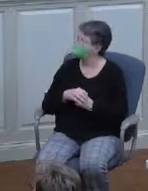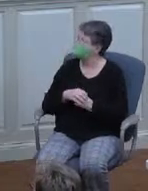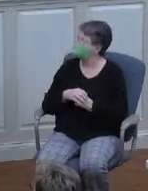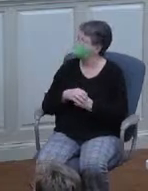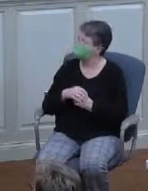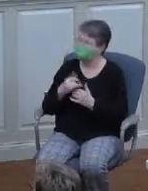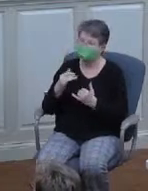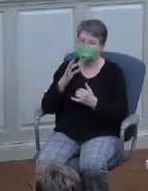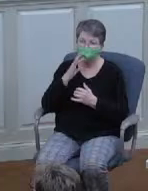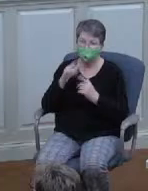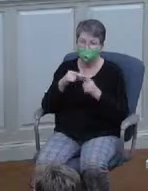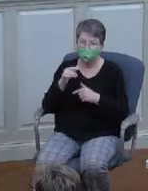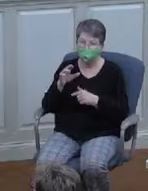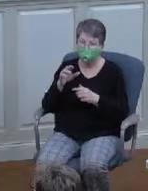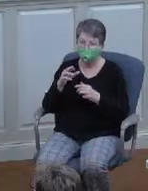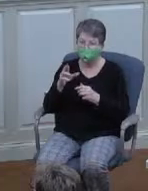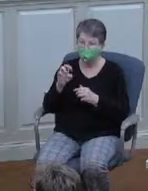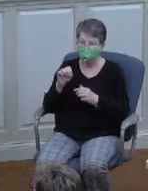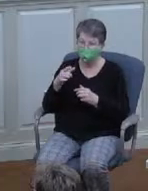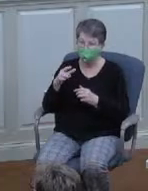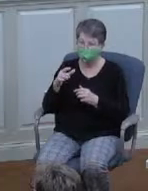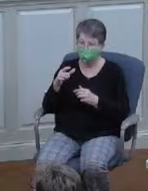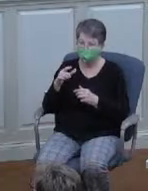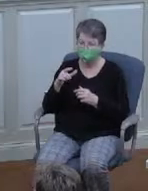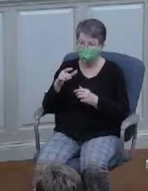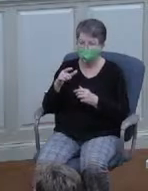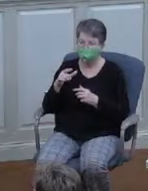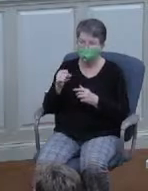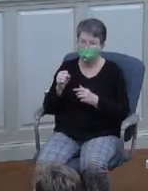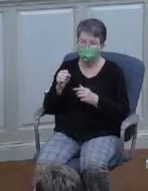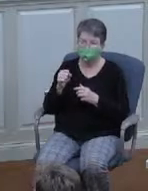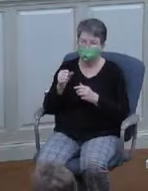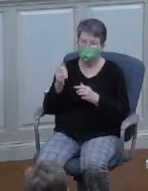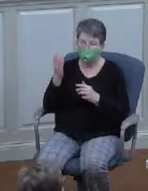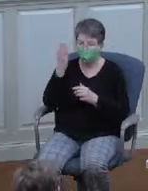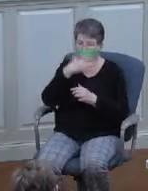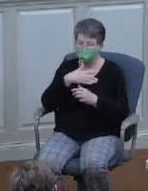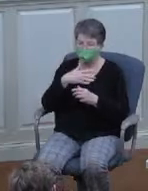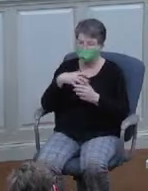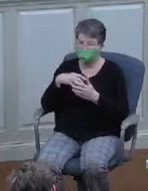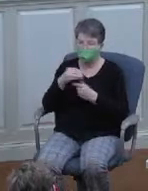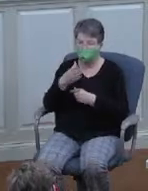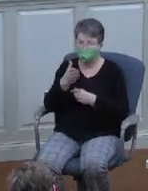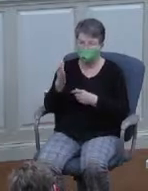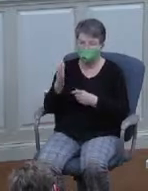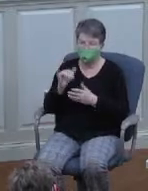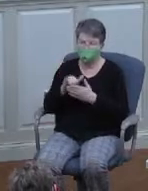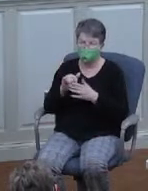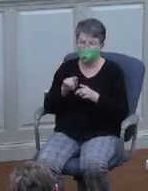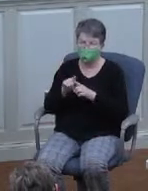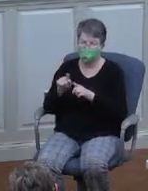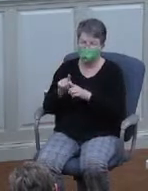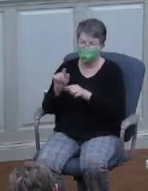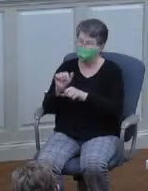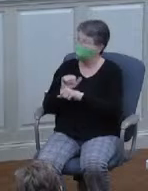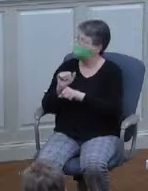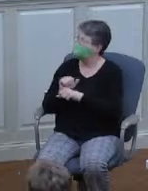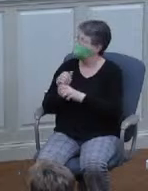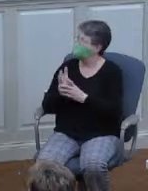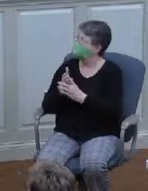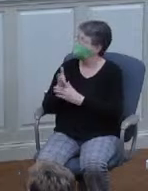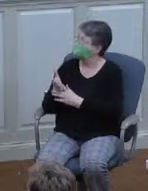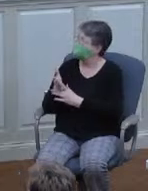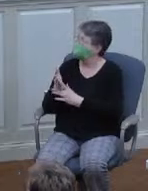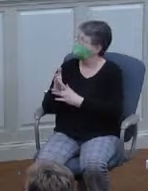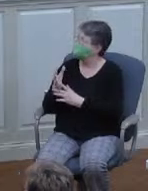want to talk about some of the regulatory and oversight reports that are out there right now that we're also working through